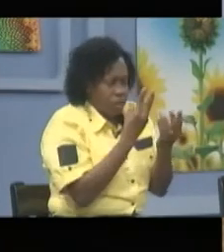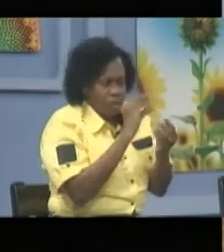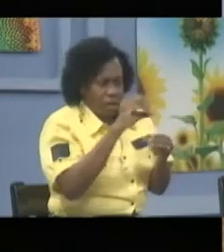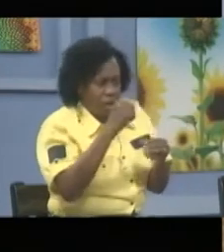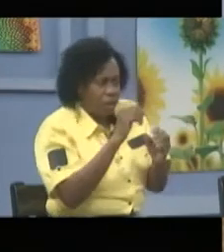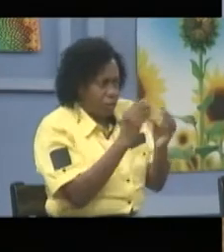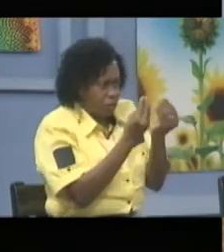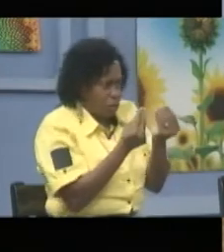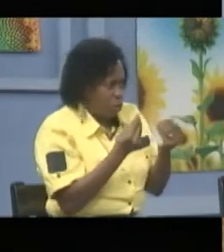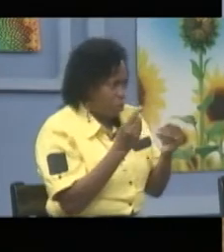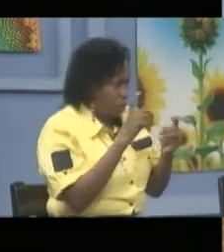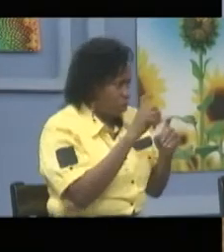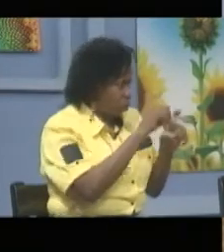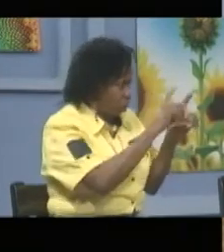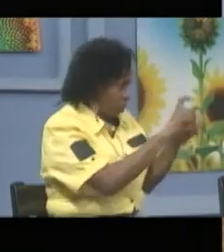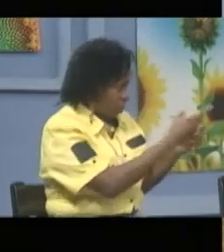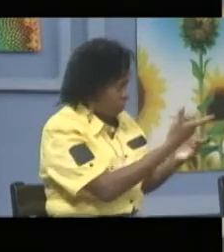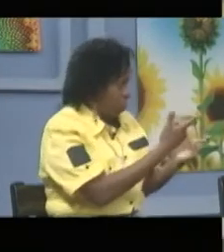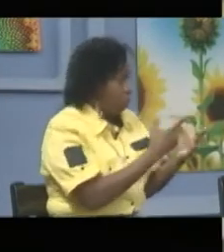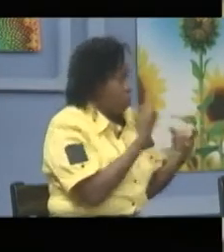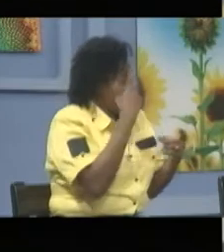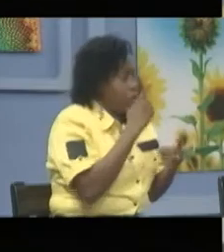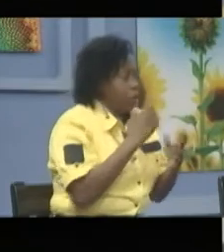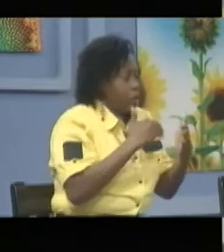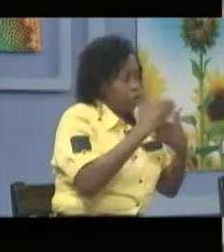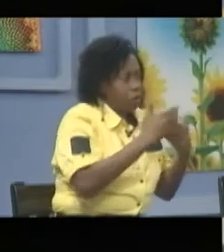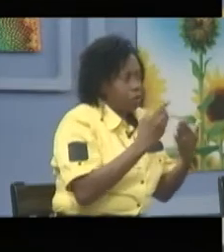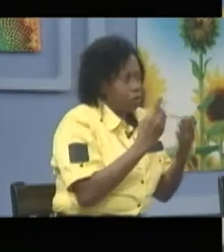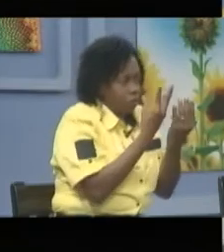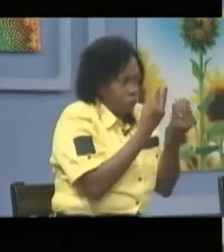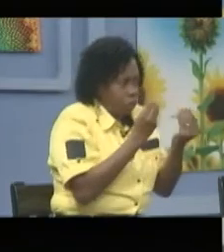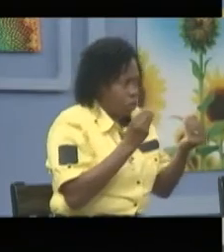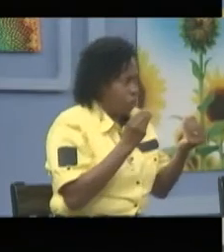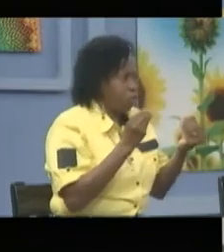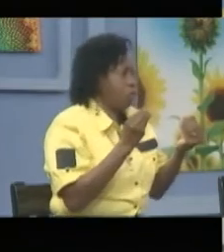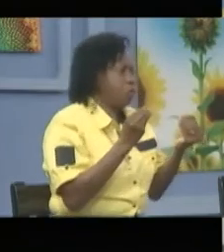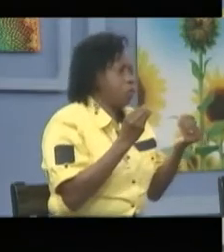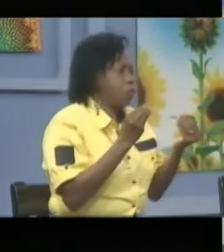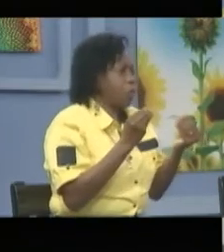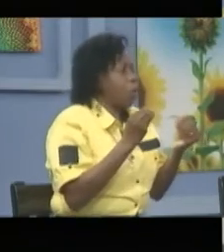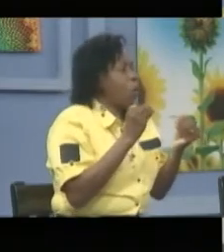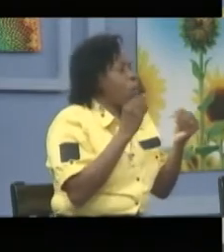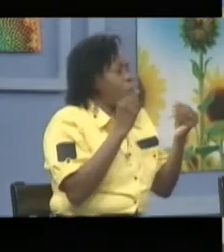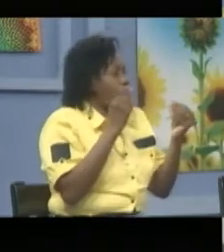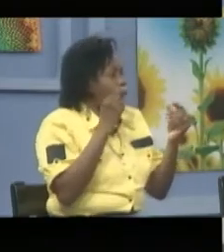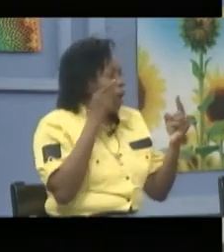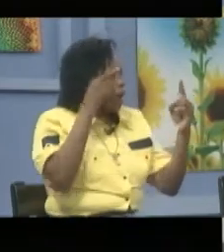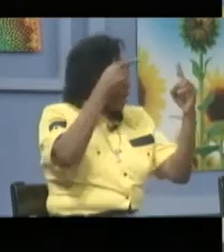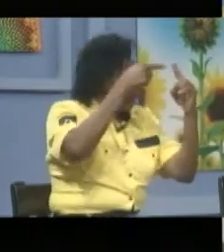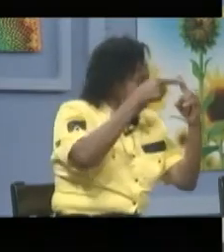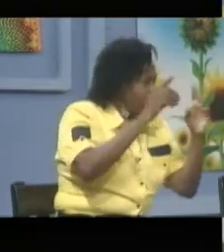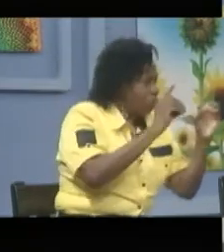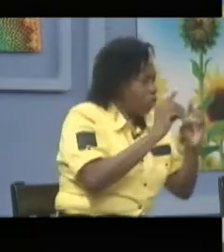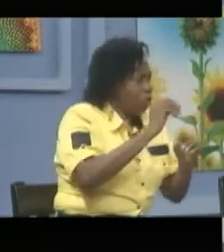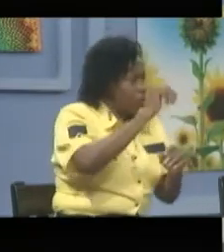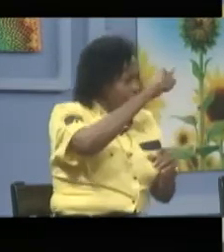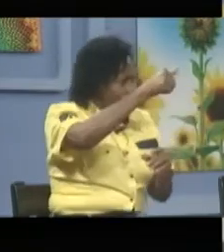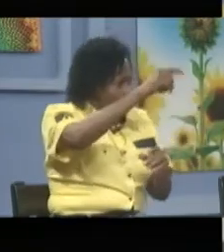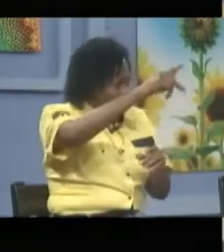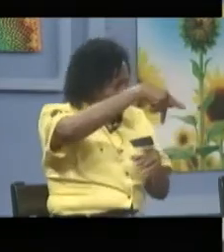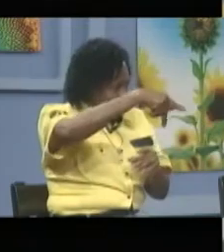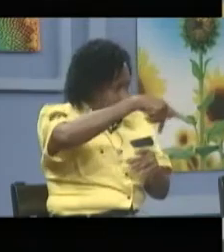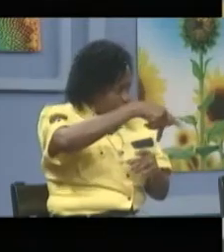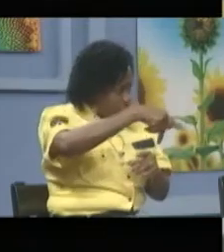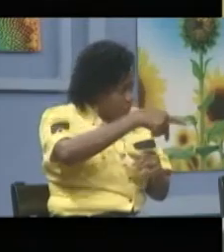For the next couple of months, we are going to develop an app. We're aiming to develop an app. That's the app.